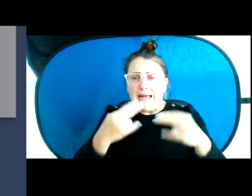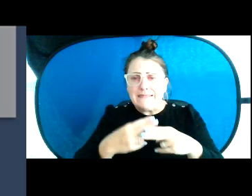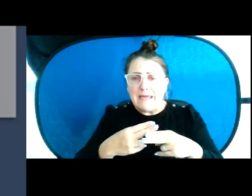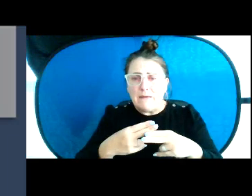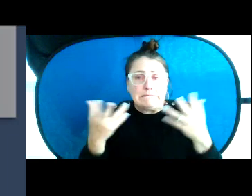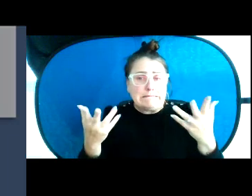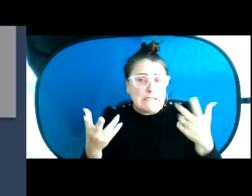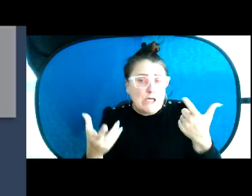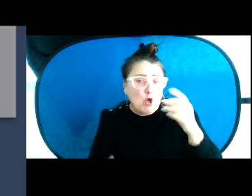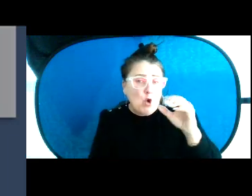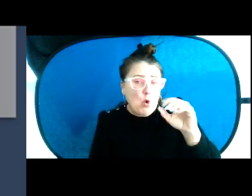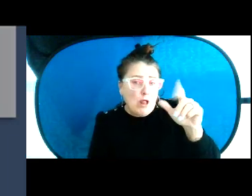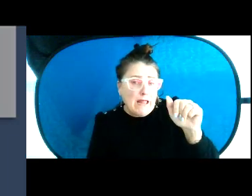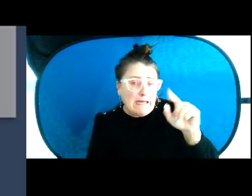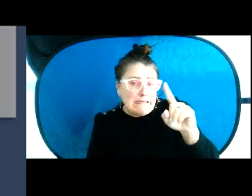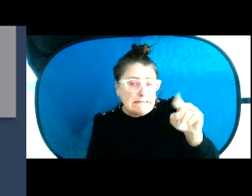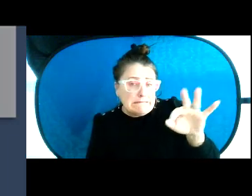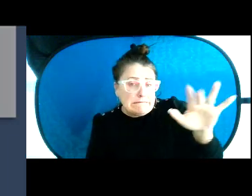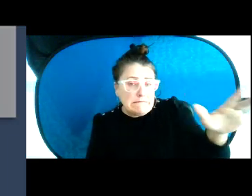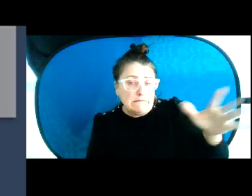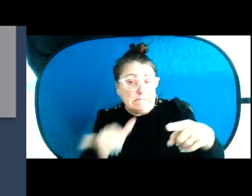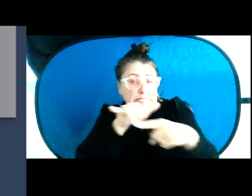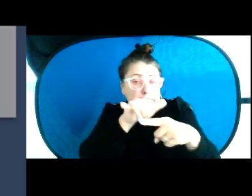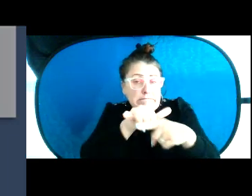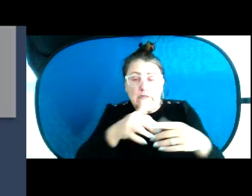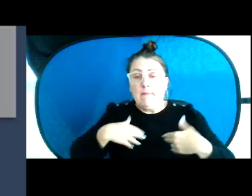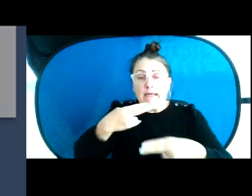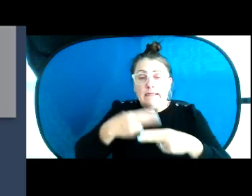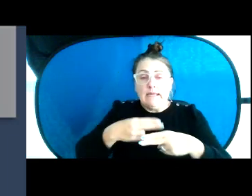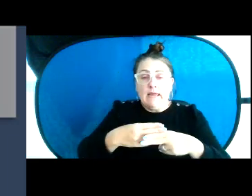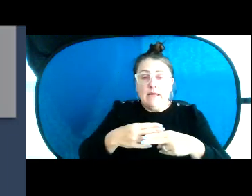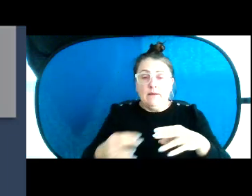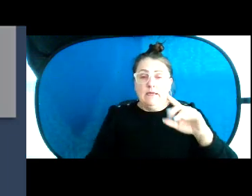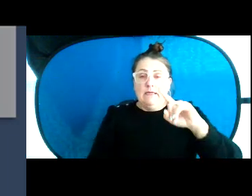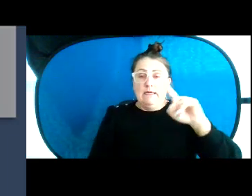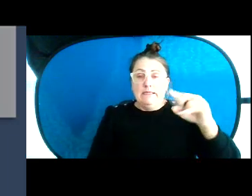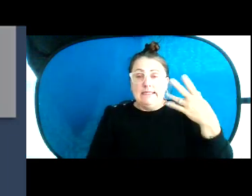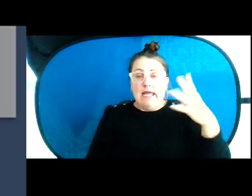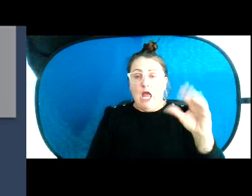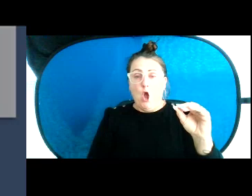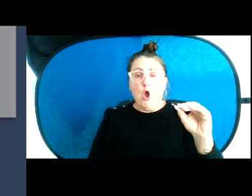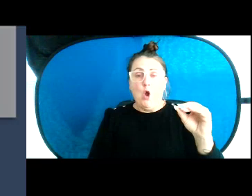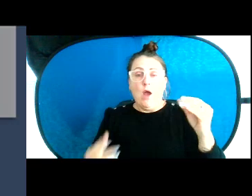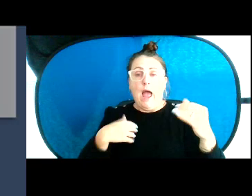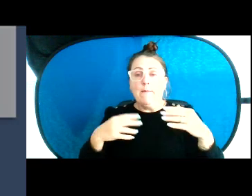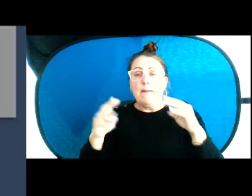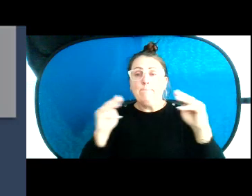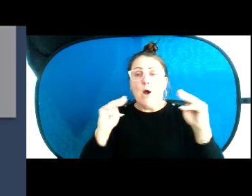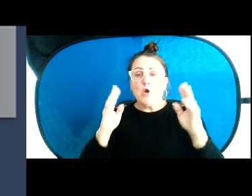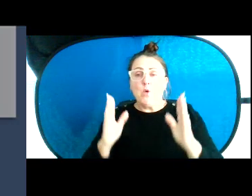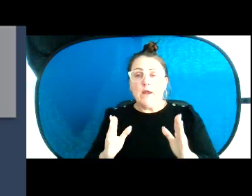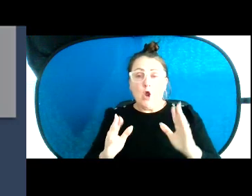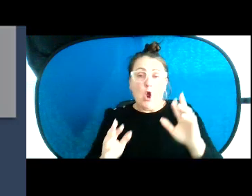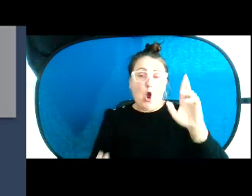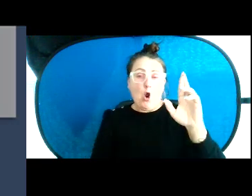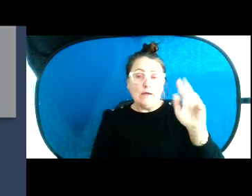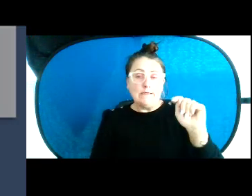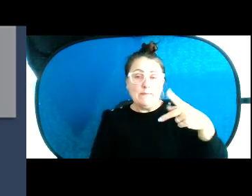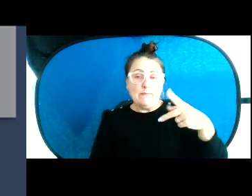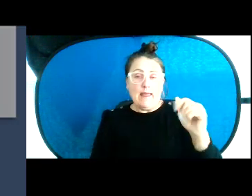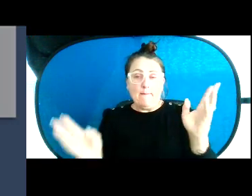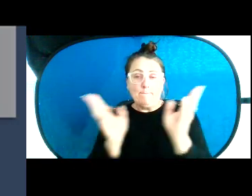Golazewski, and Commissioners. My name is Louis Zhao with OCTA, and I'm this year's RTPA moderator. The RTPAs met yesterday and